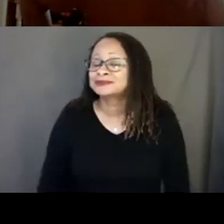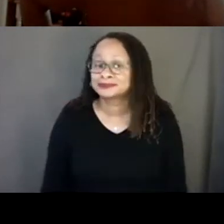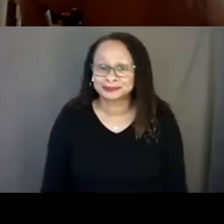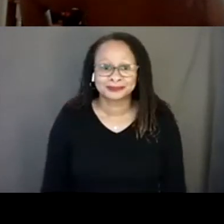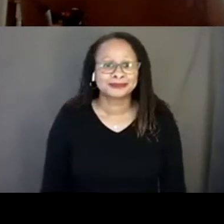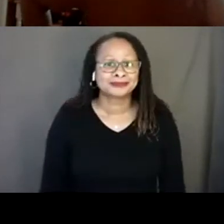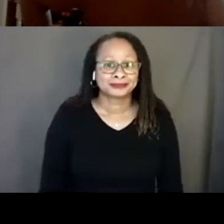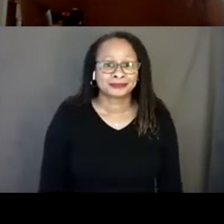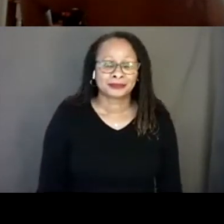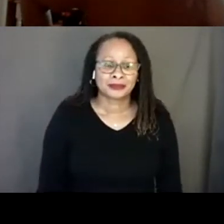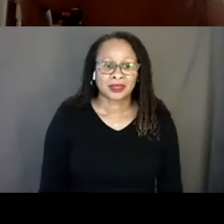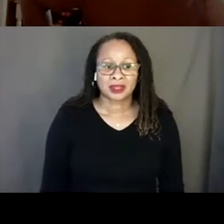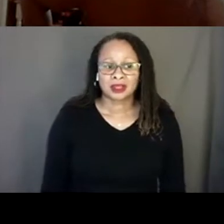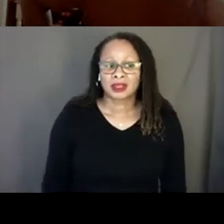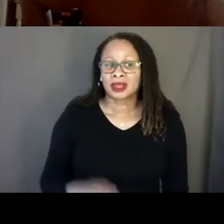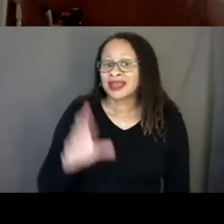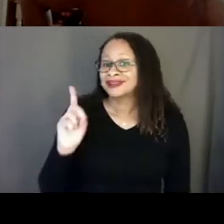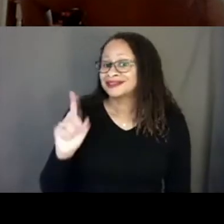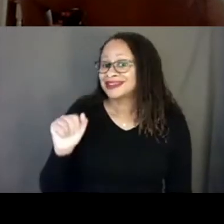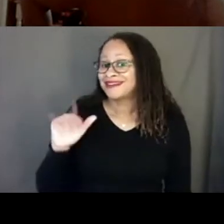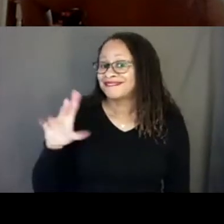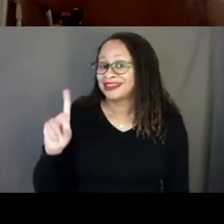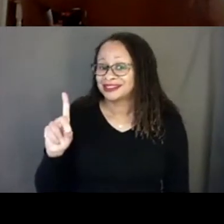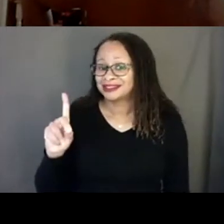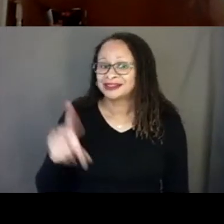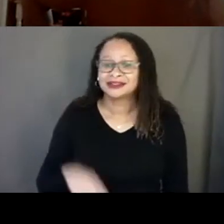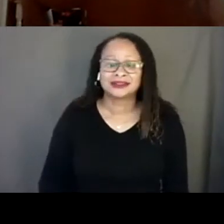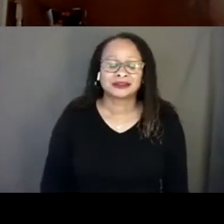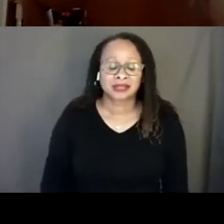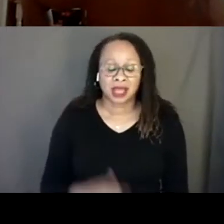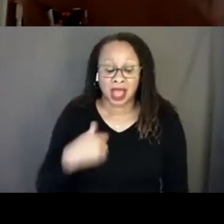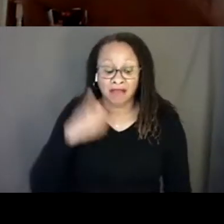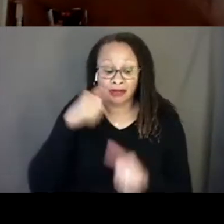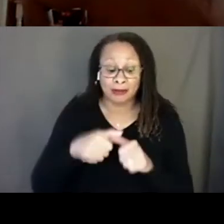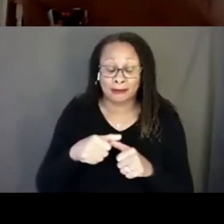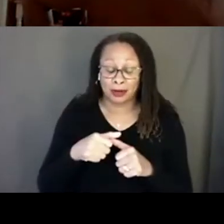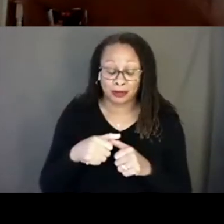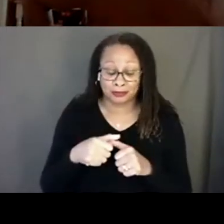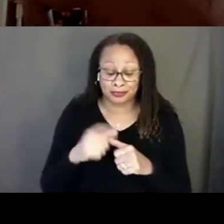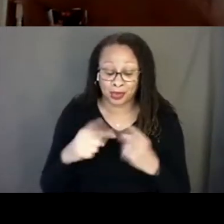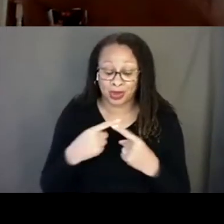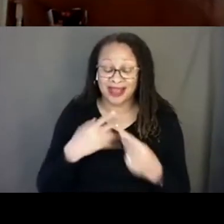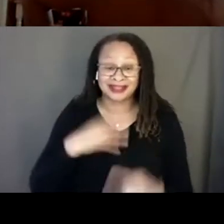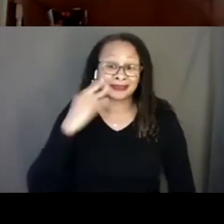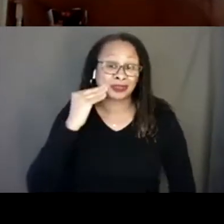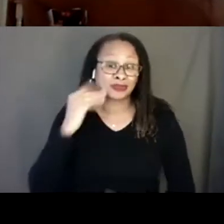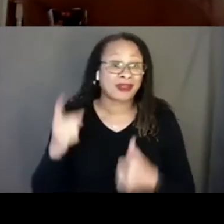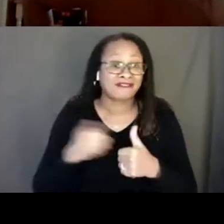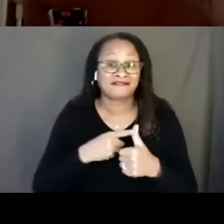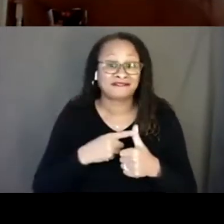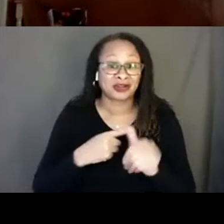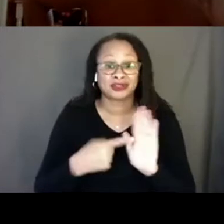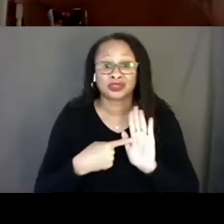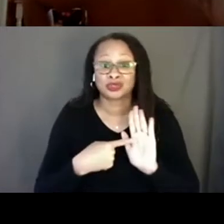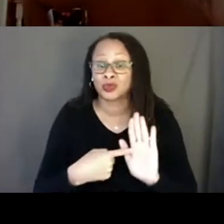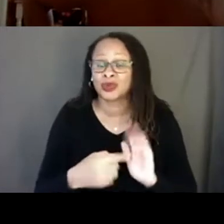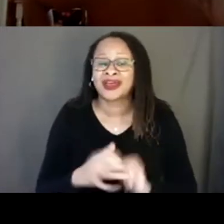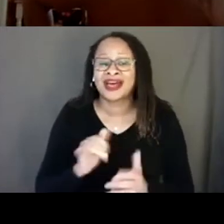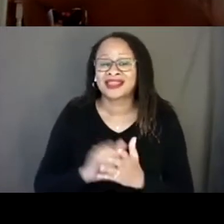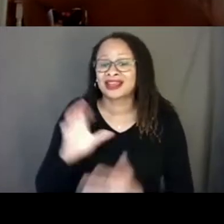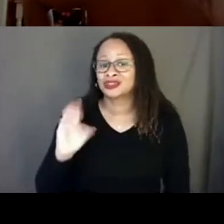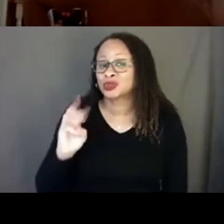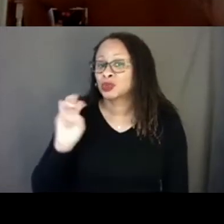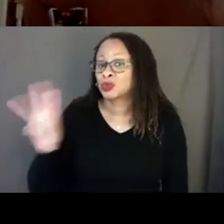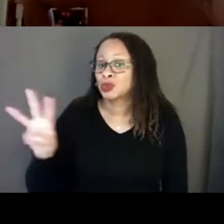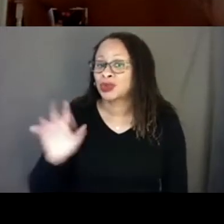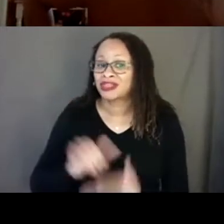So. I think too with, you know, I remember when I was on my first show, I mean, this is a crew that solves problems.